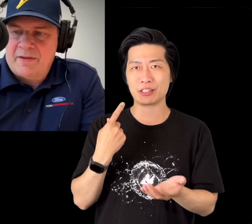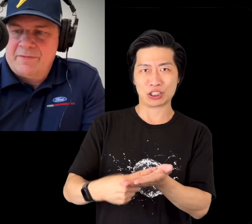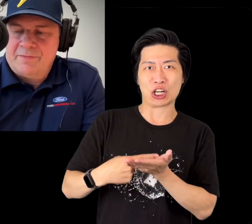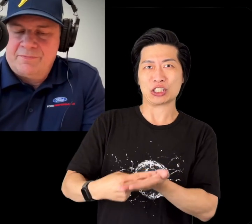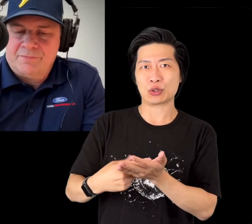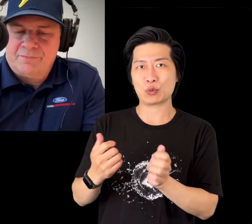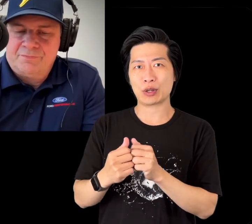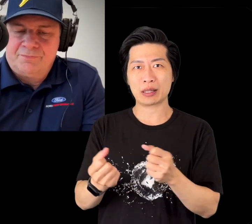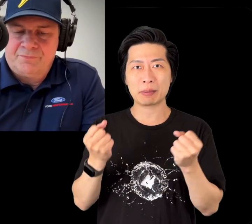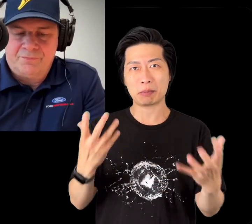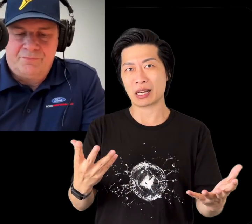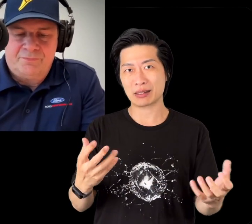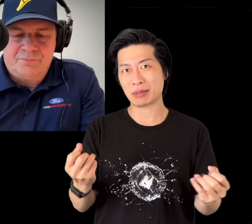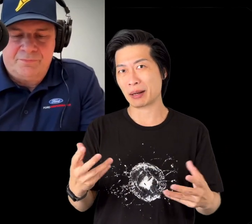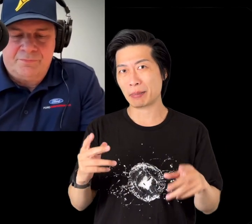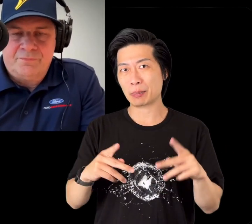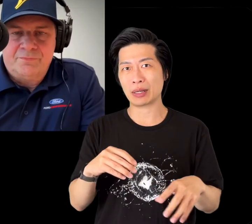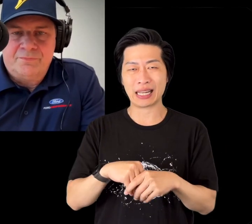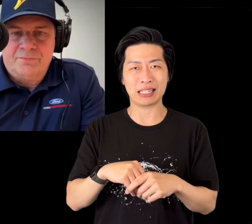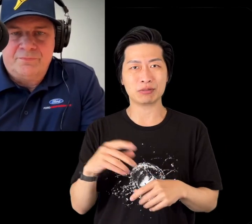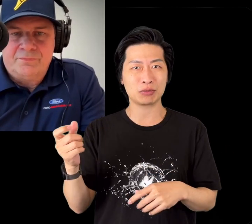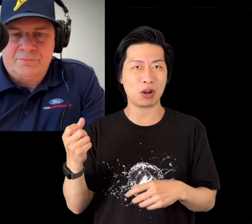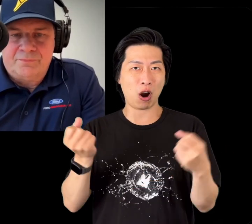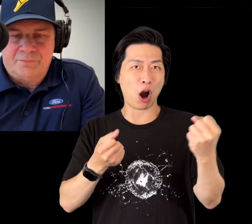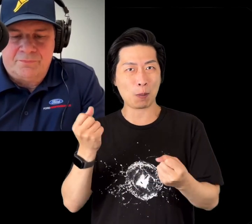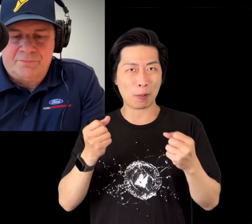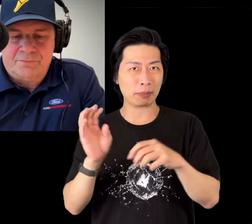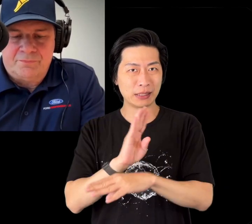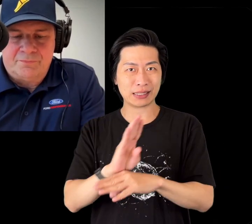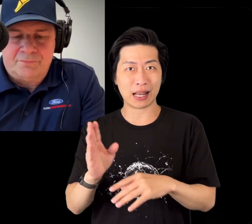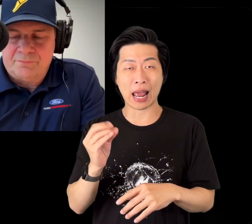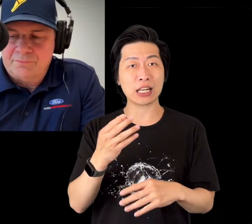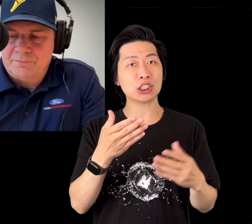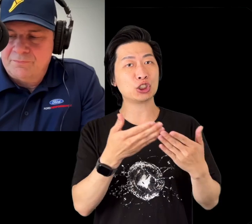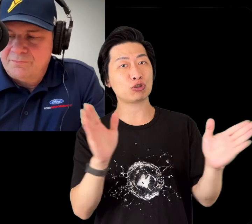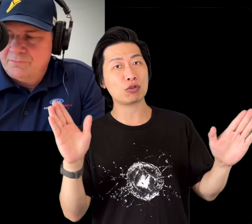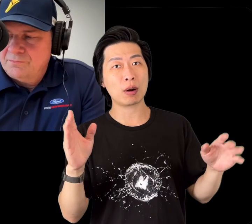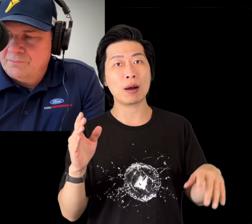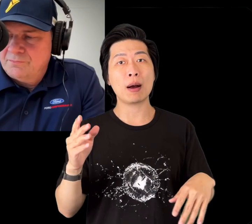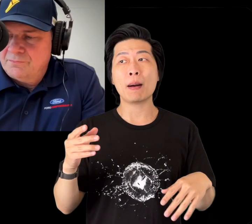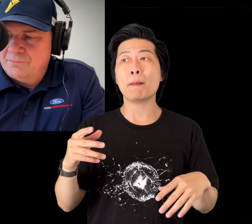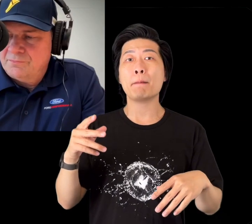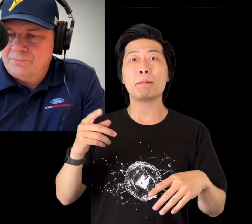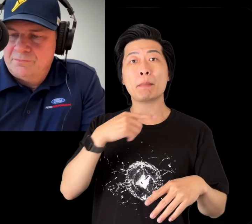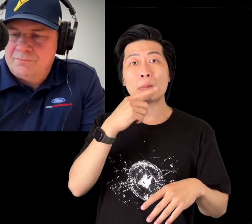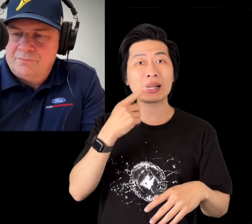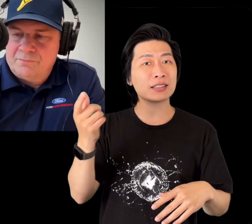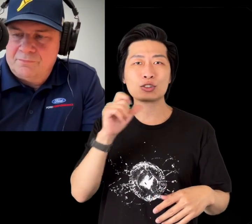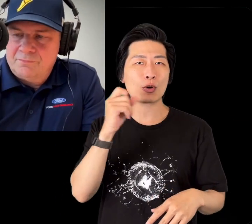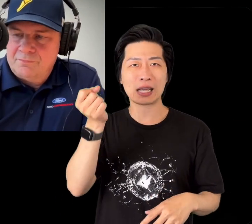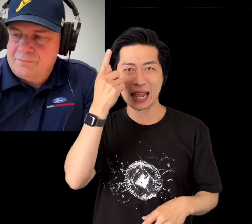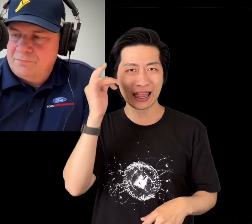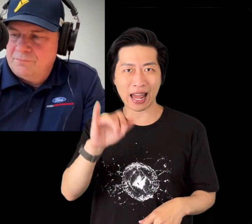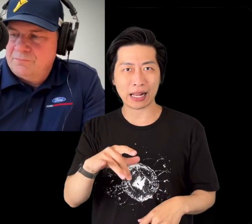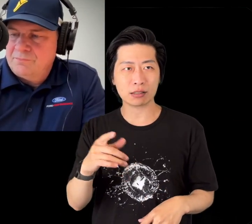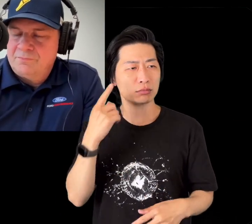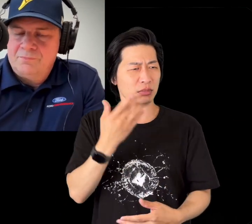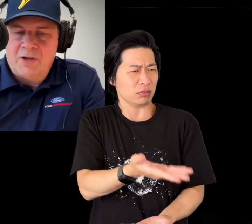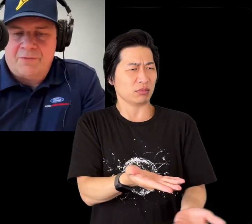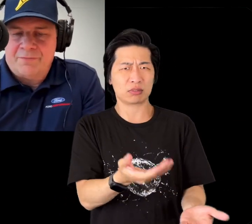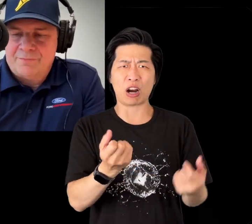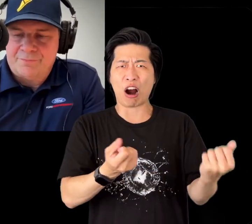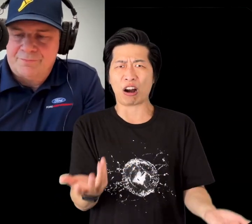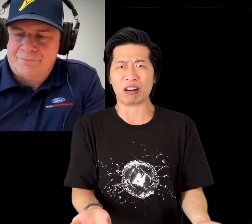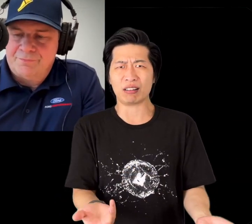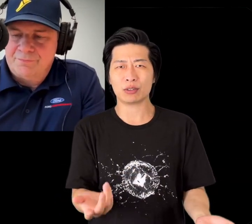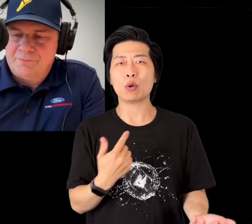I've discussed this with numerous people in the automotive sector, and the general public just don't get that, because it's